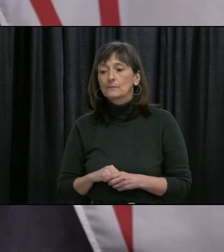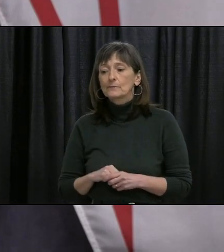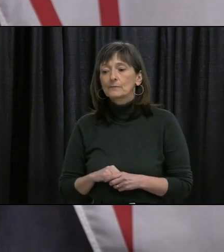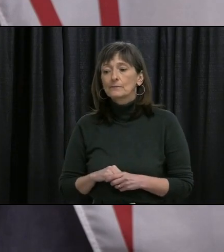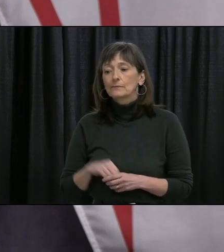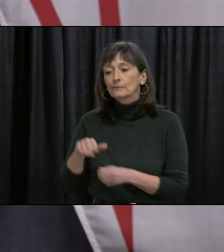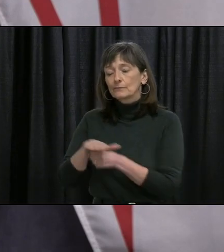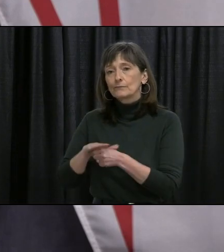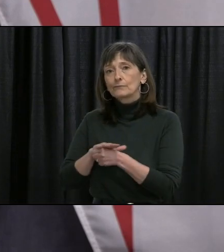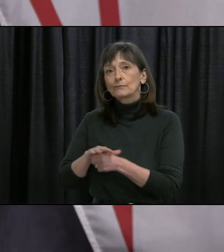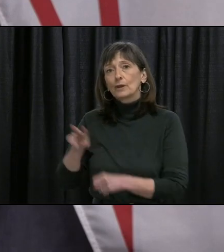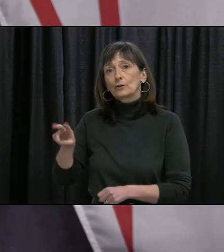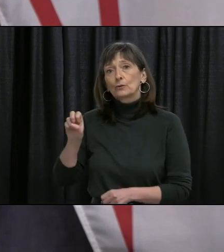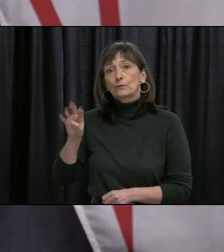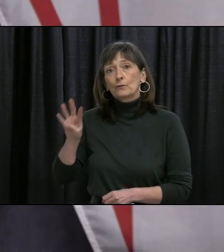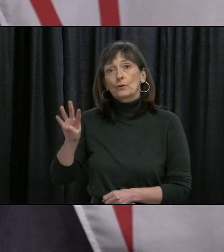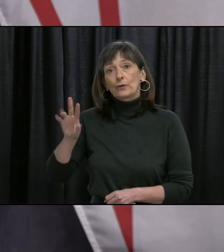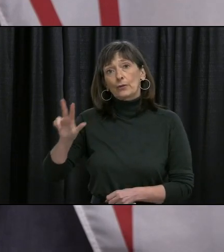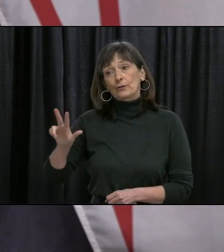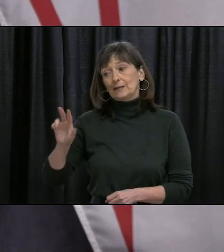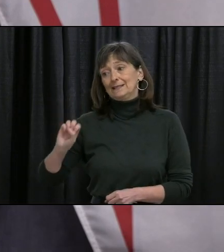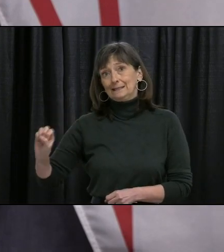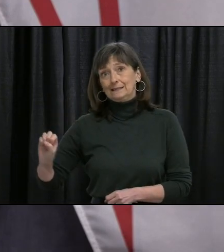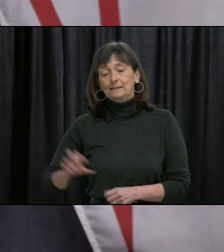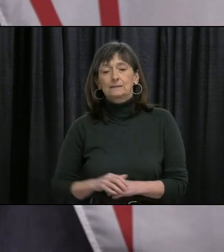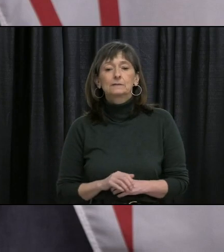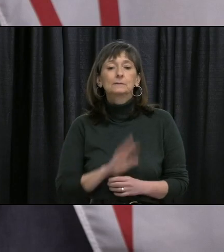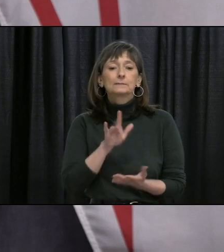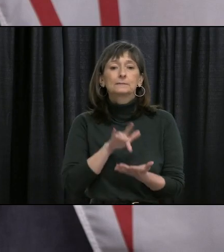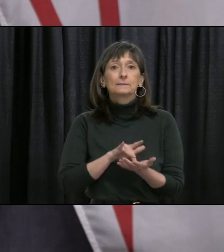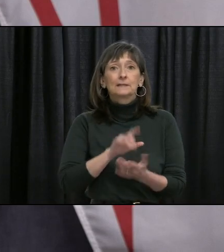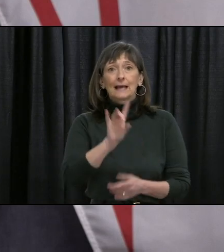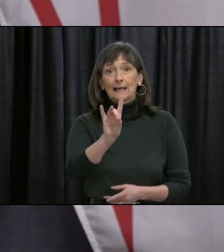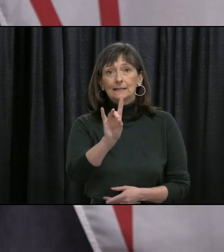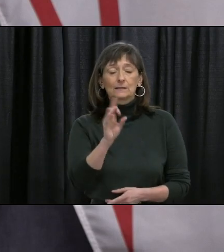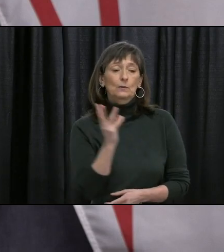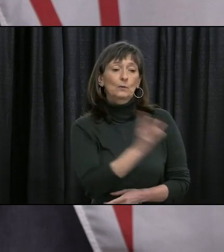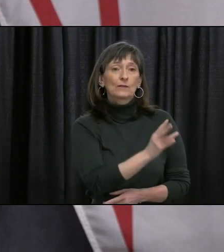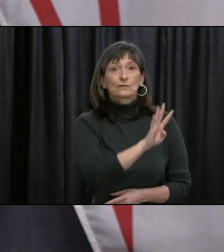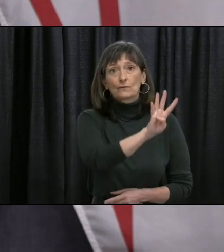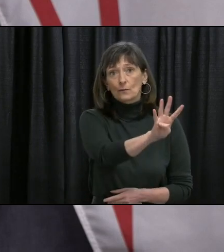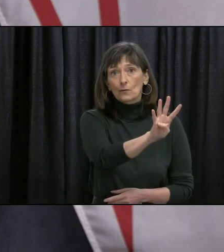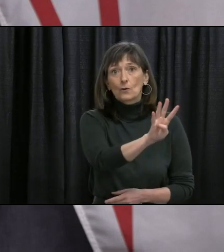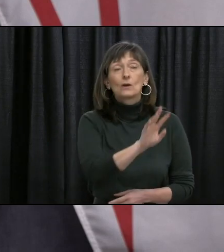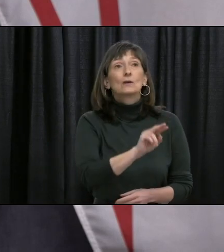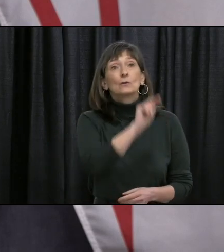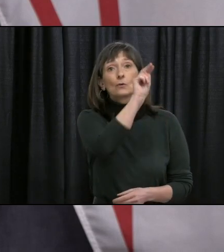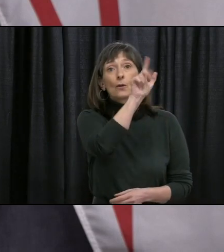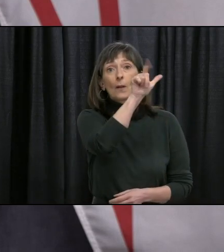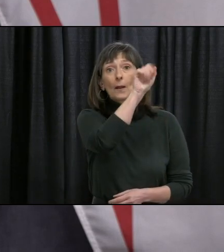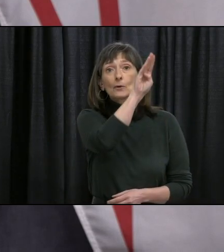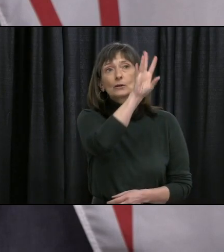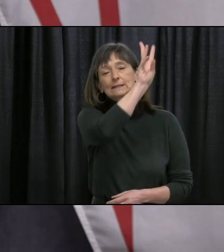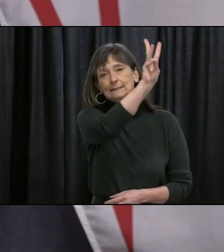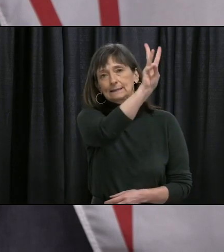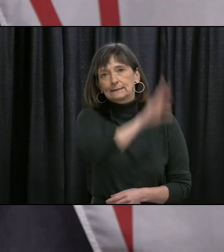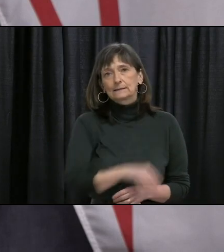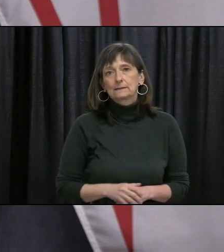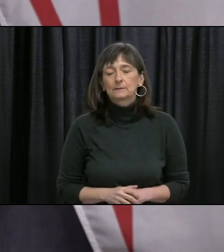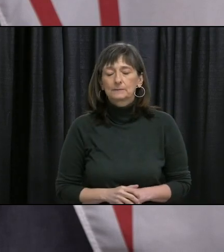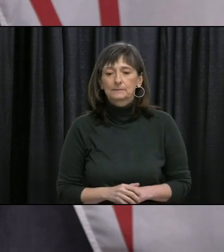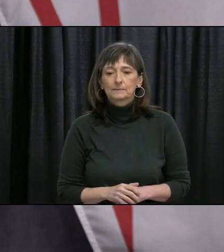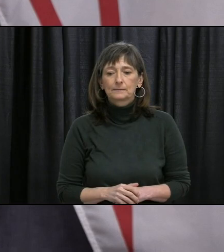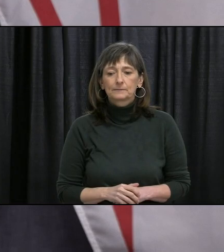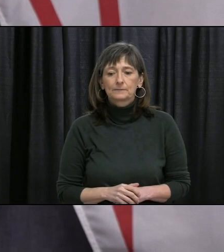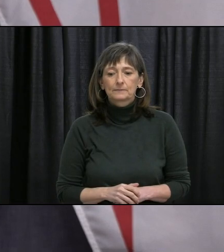have 243 cases in Eastern Health, 8 in Central Health, 4 in Western Health, and 6 in Labrador-Grenville Health.